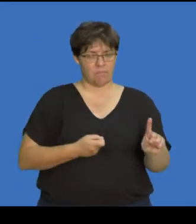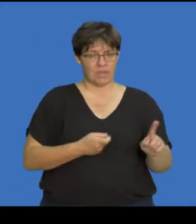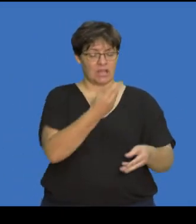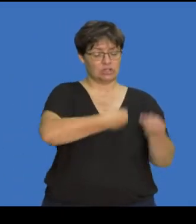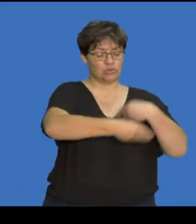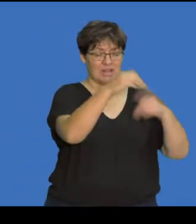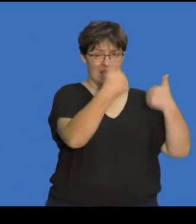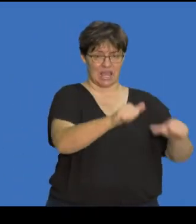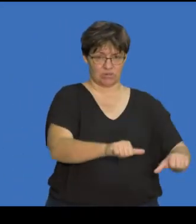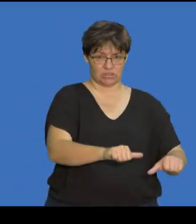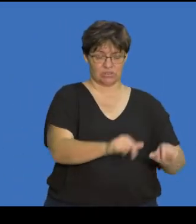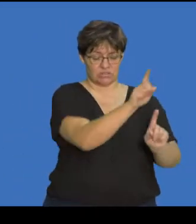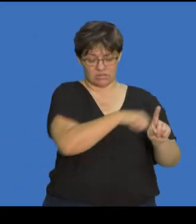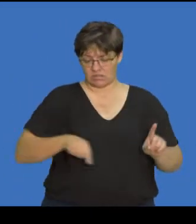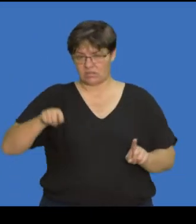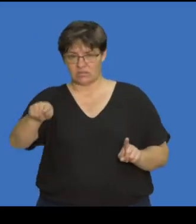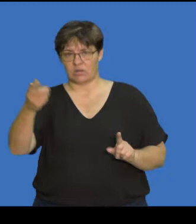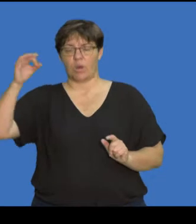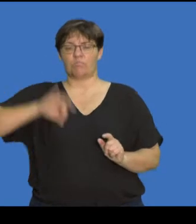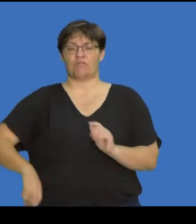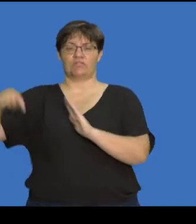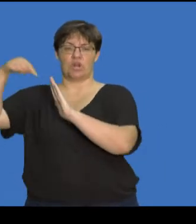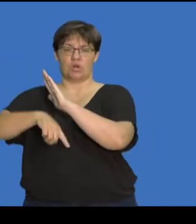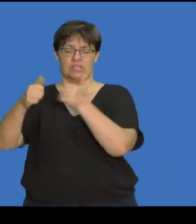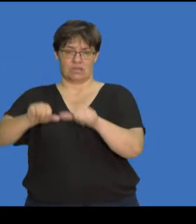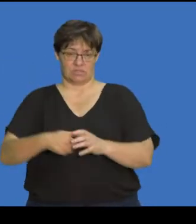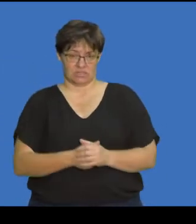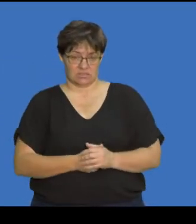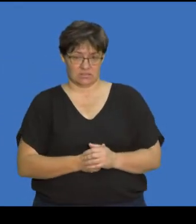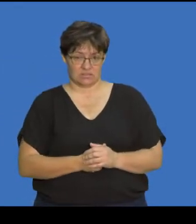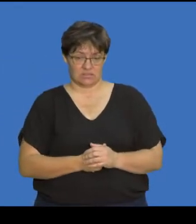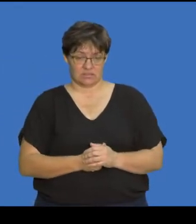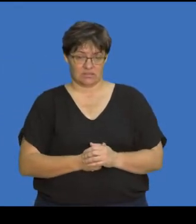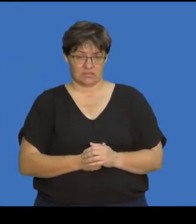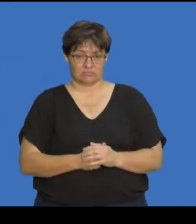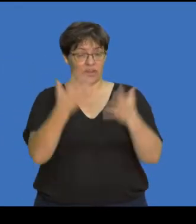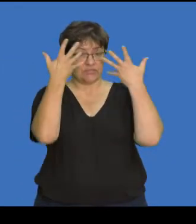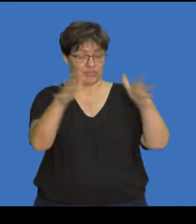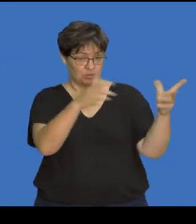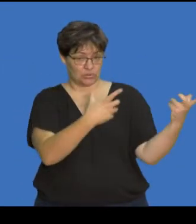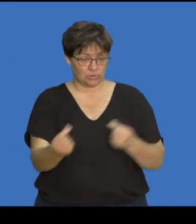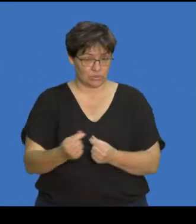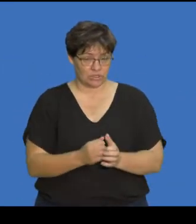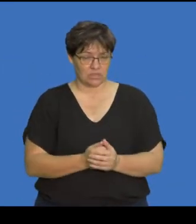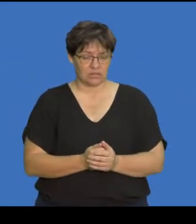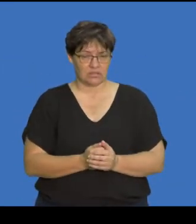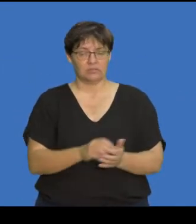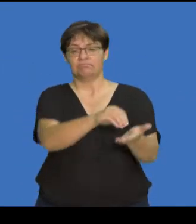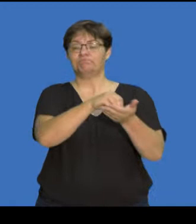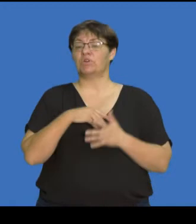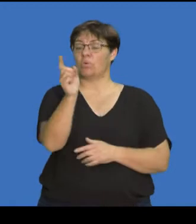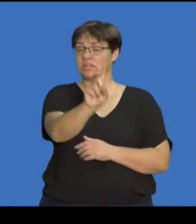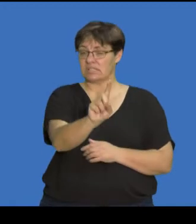account into your profit and loss account. Okay, once you've done that, you now bring in your